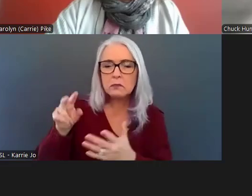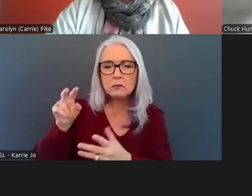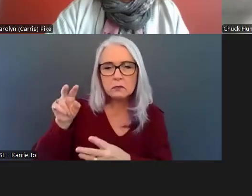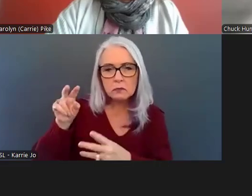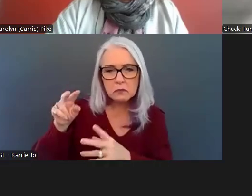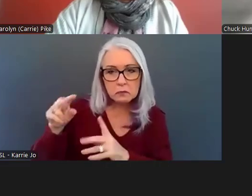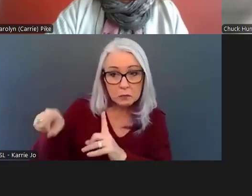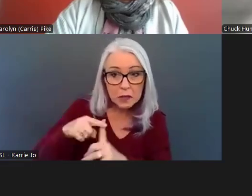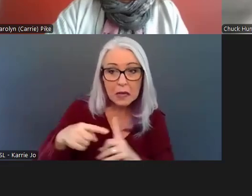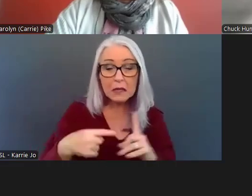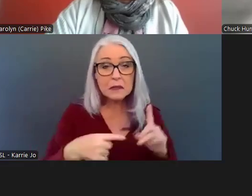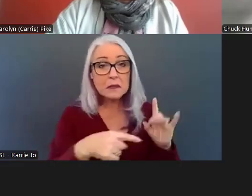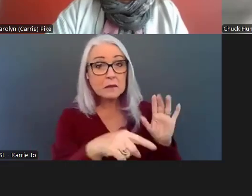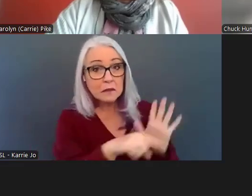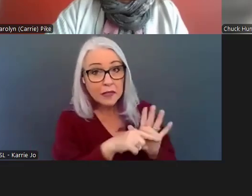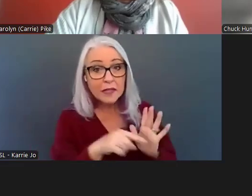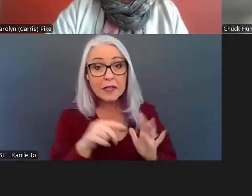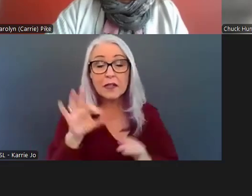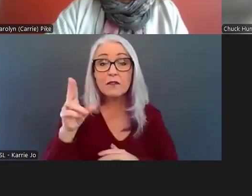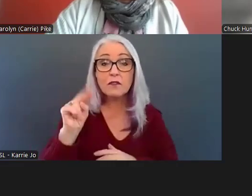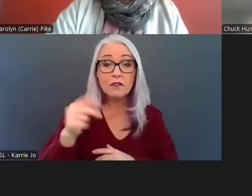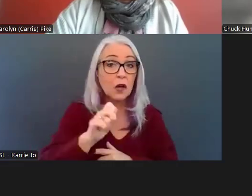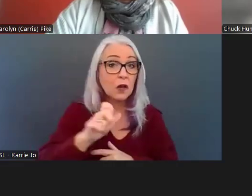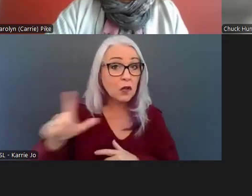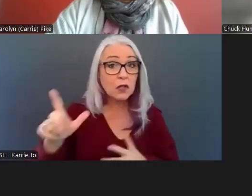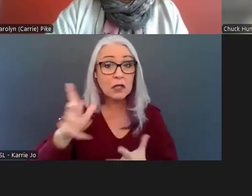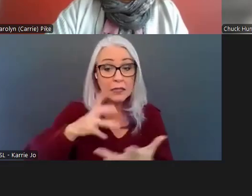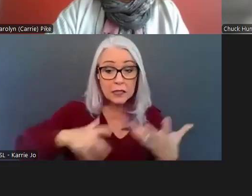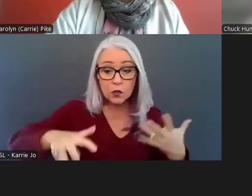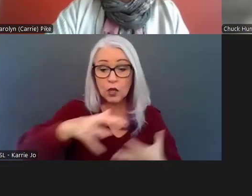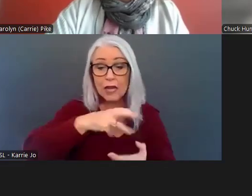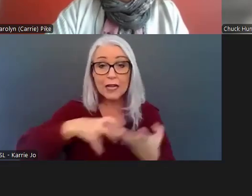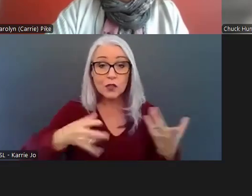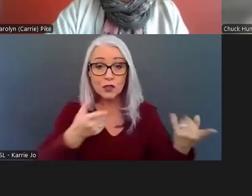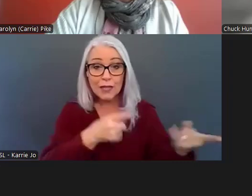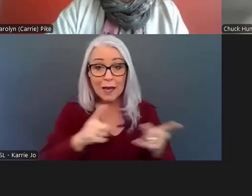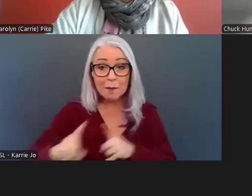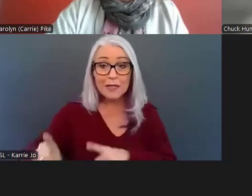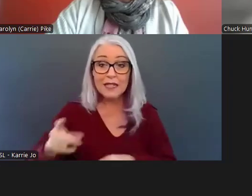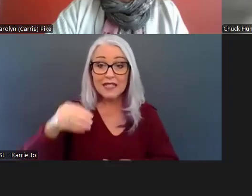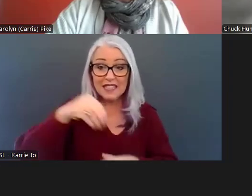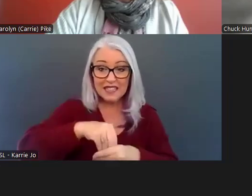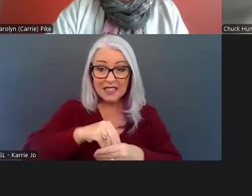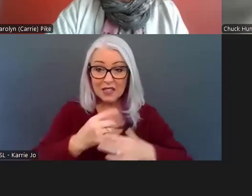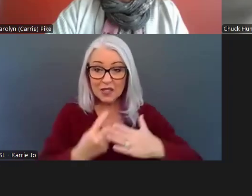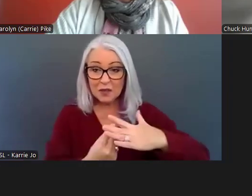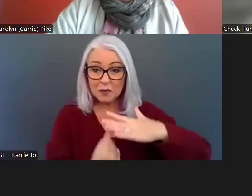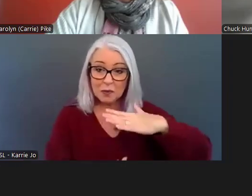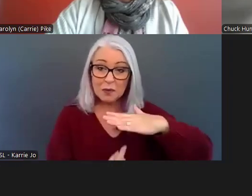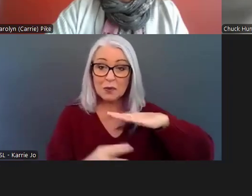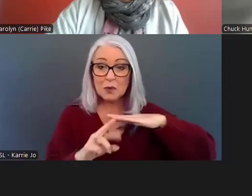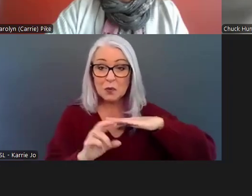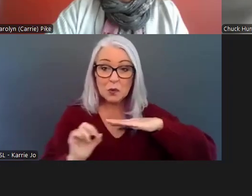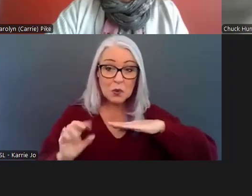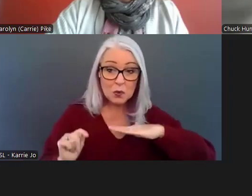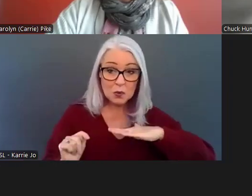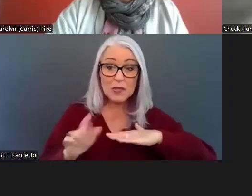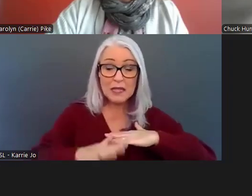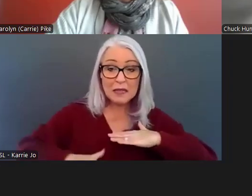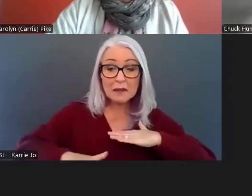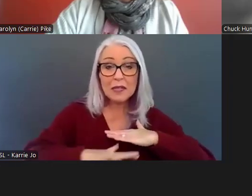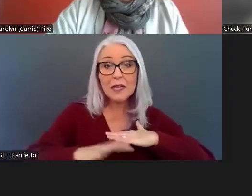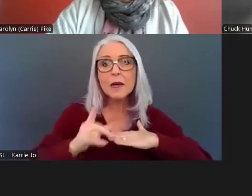positive and negative, fungal interactions happening in that root zone. And But there have been a couple species we've worked with